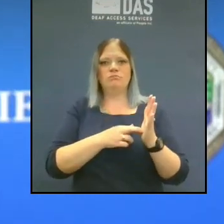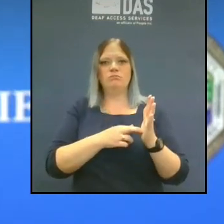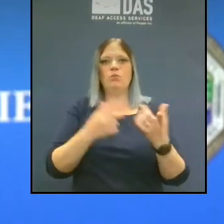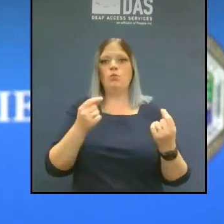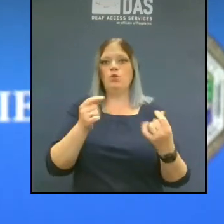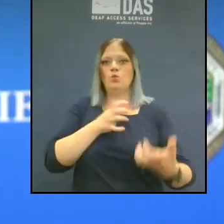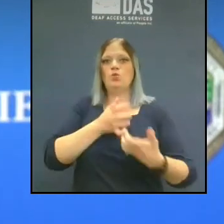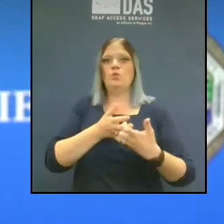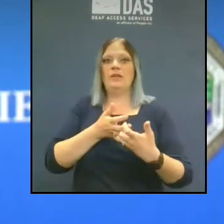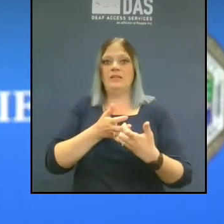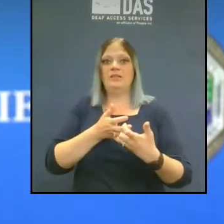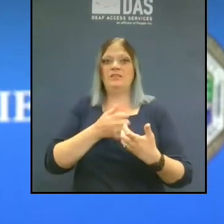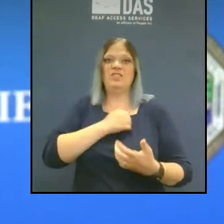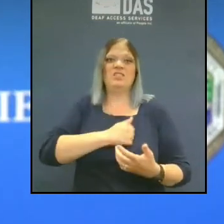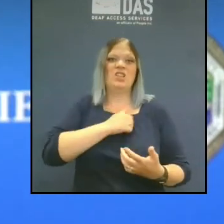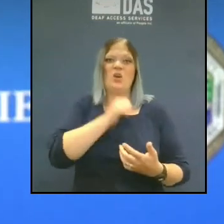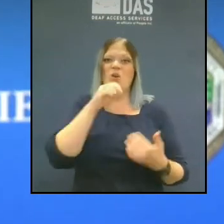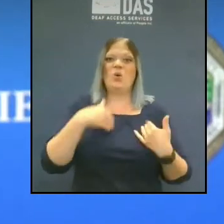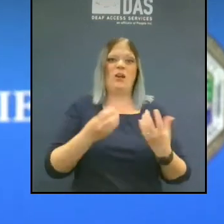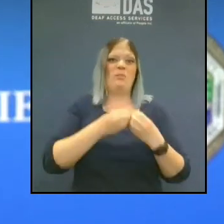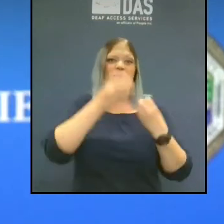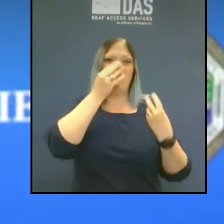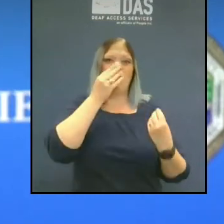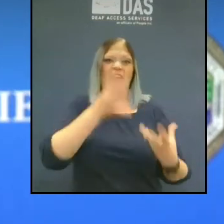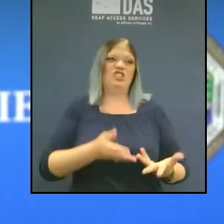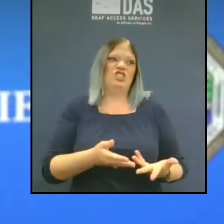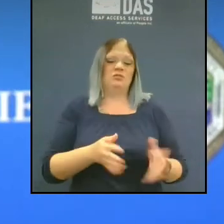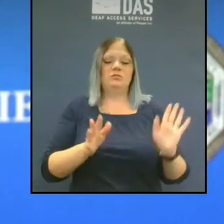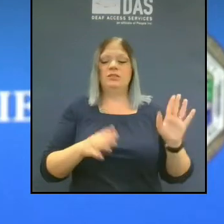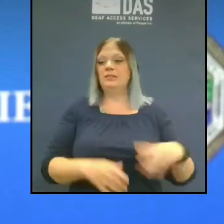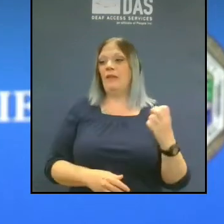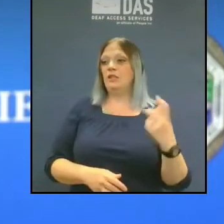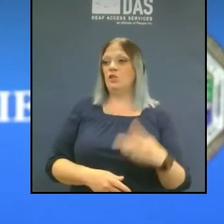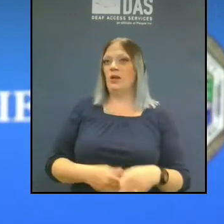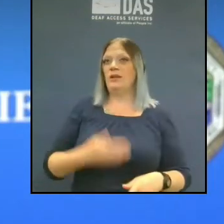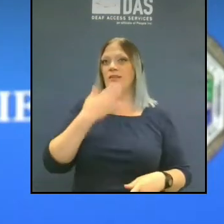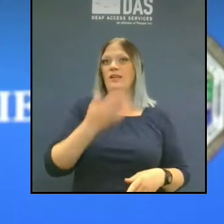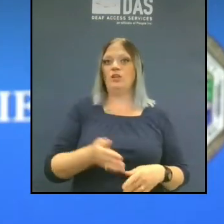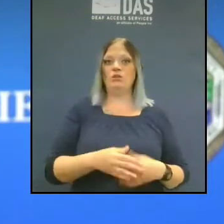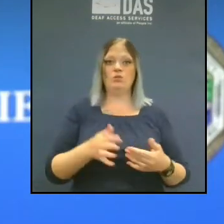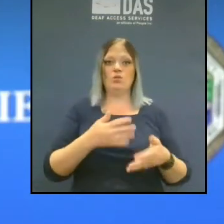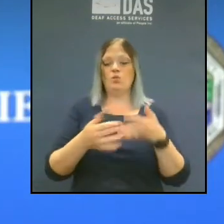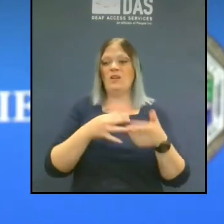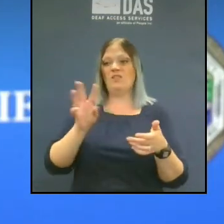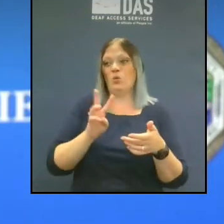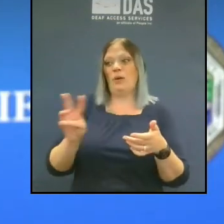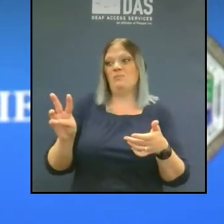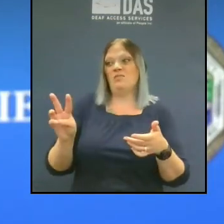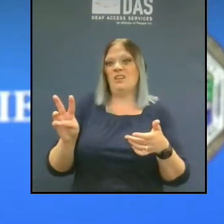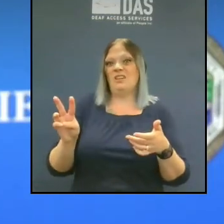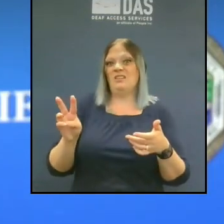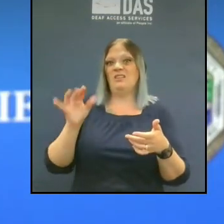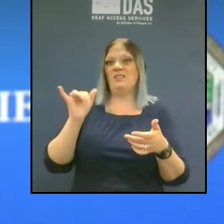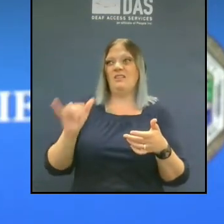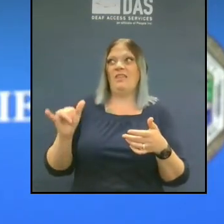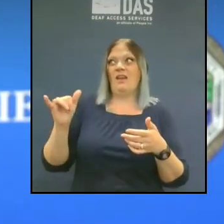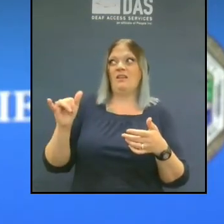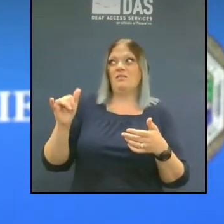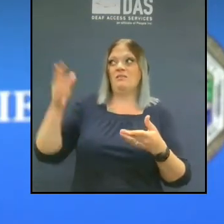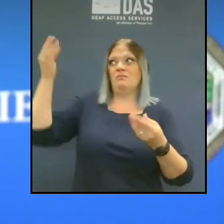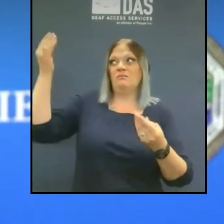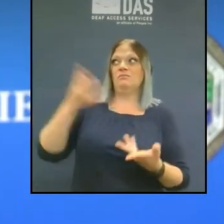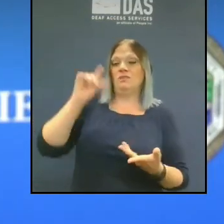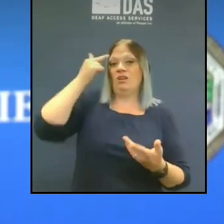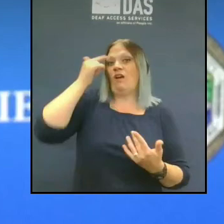them. So sorry I don't have more information for you, but again, there's what's on the website that's really being put forth by